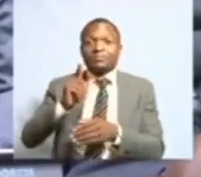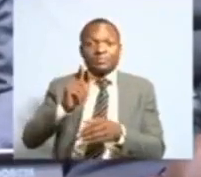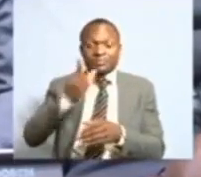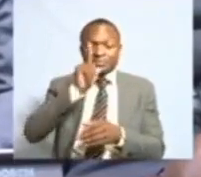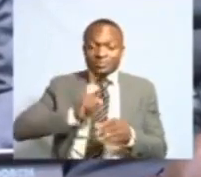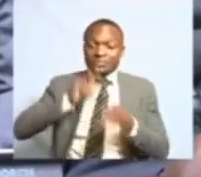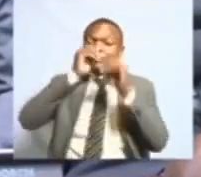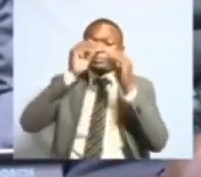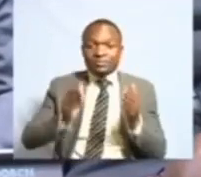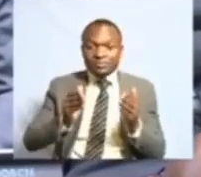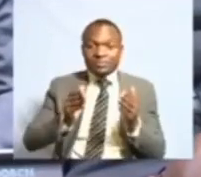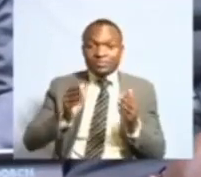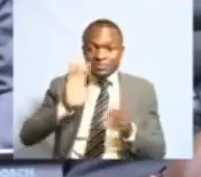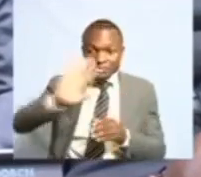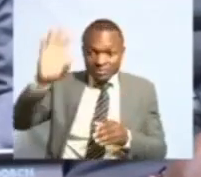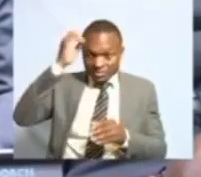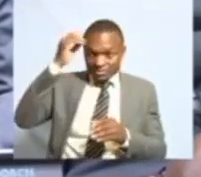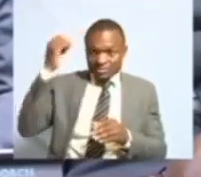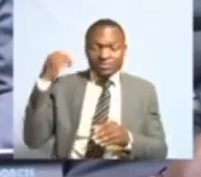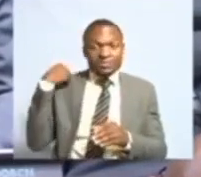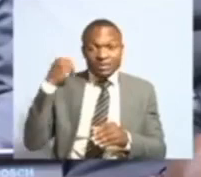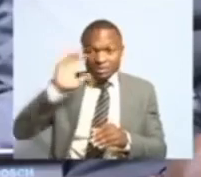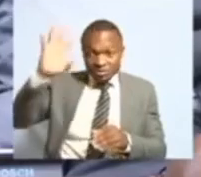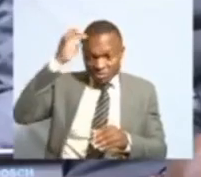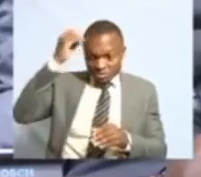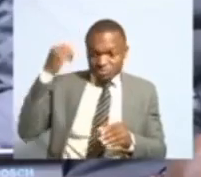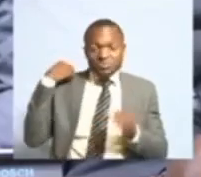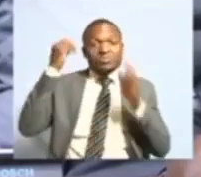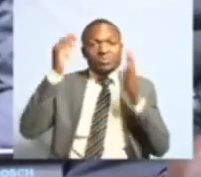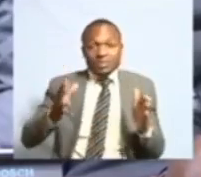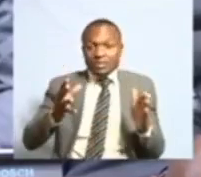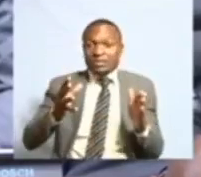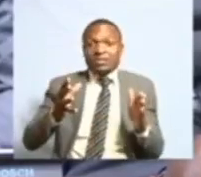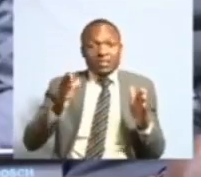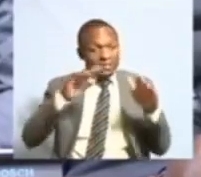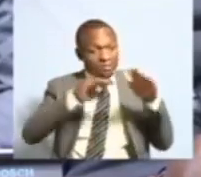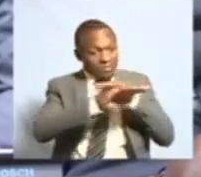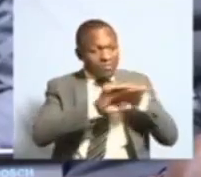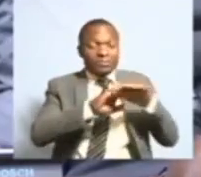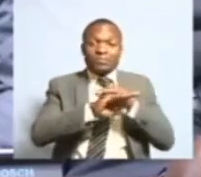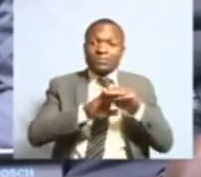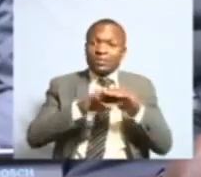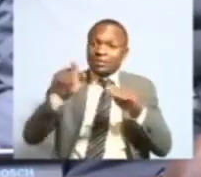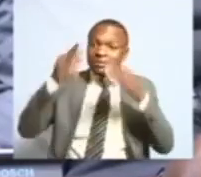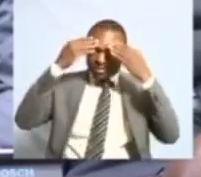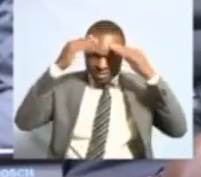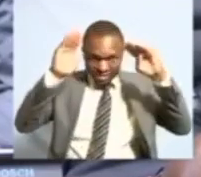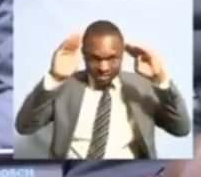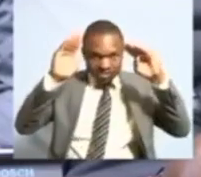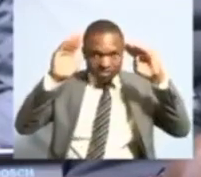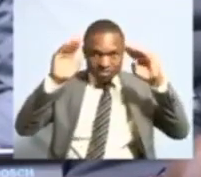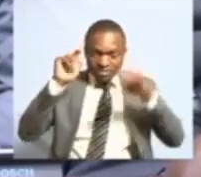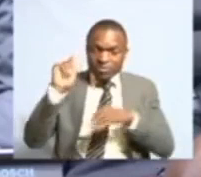Speaker. Your office and your officers have accessed and they are aware of